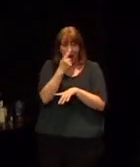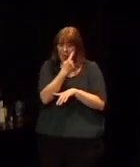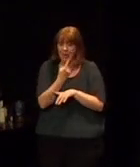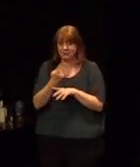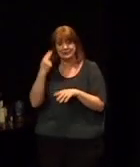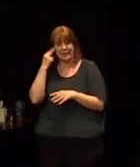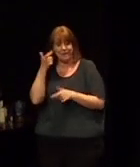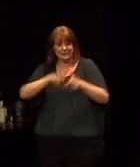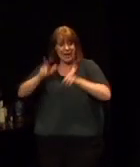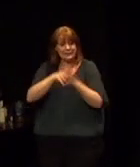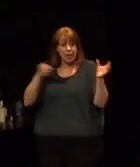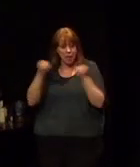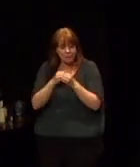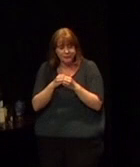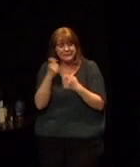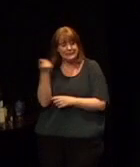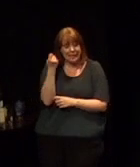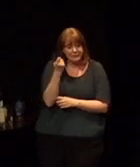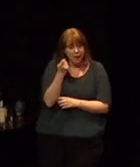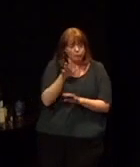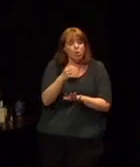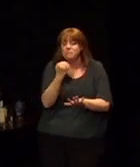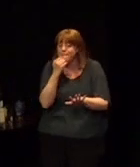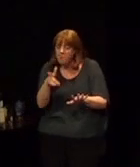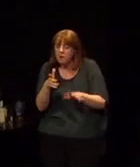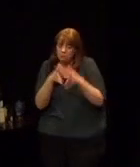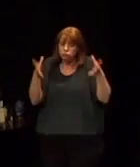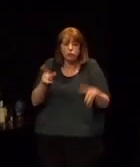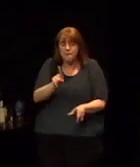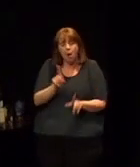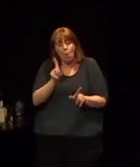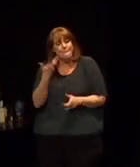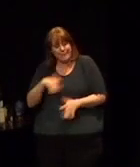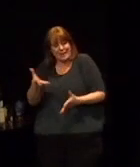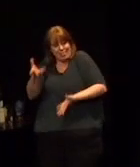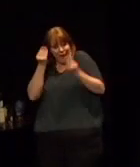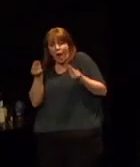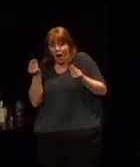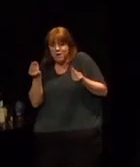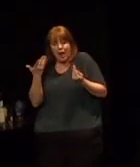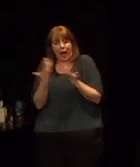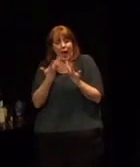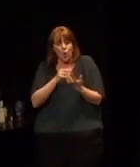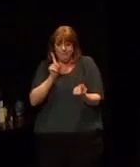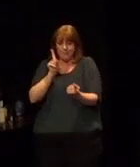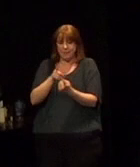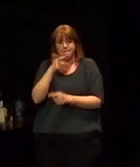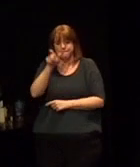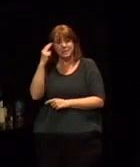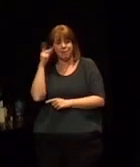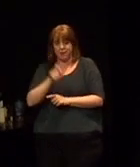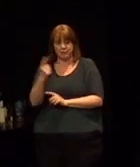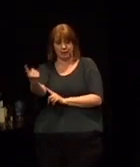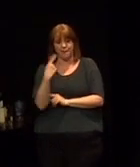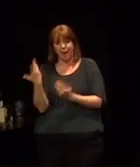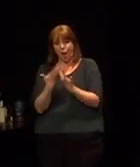really successful. Not in numbers, but in everything that we learned about how to greet somebody at the front door, how to